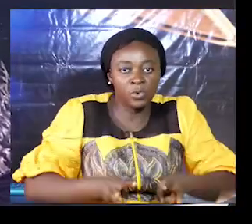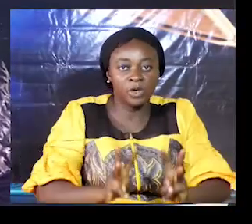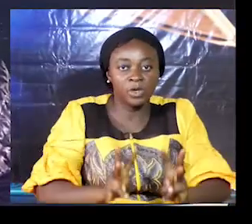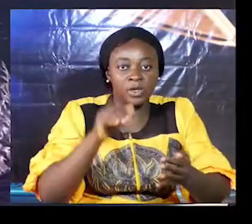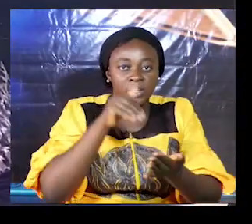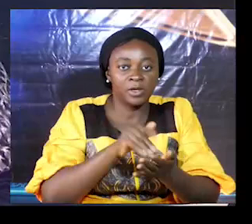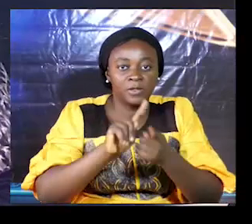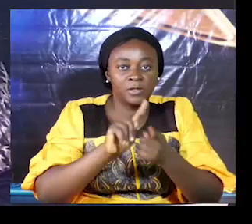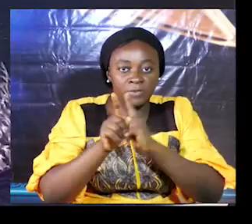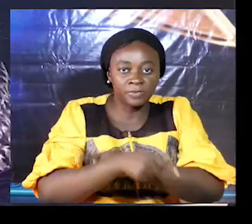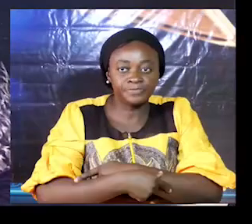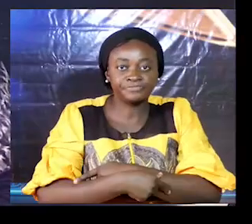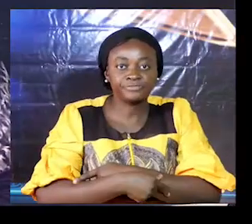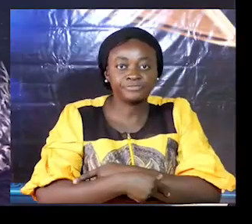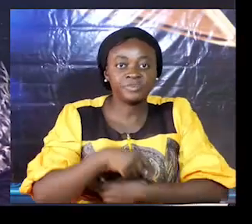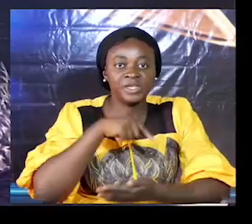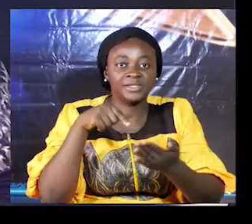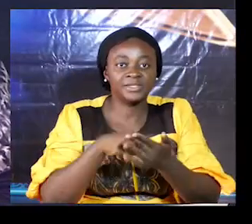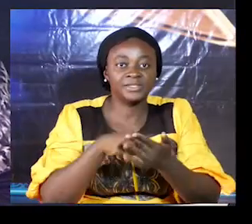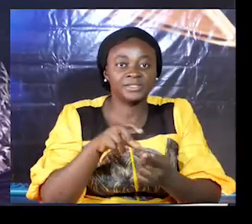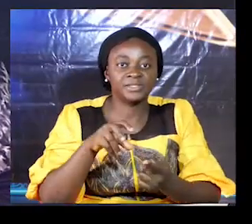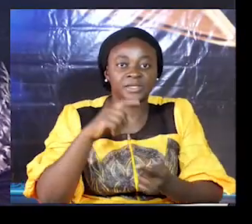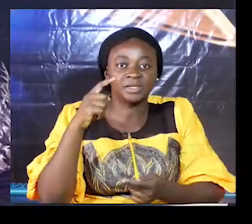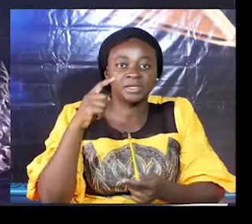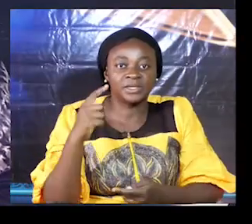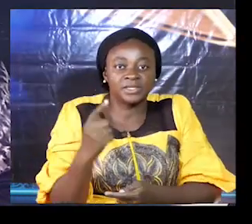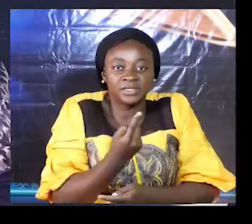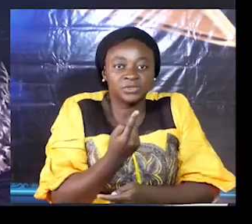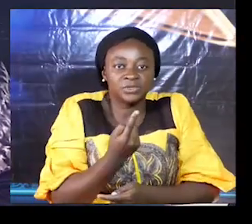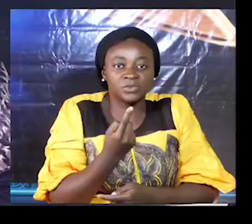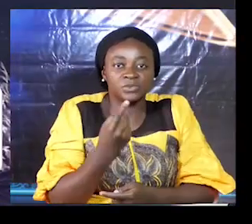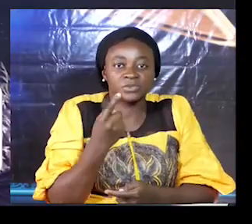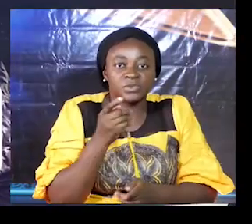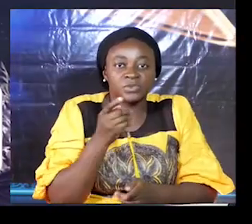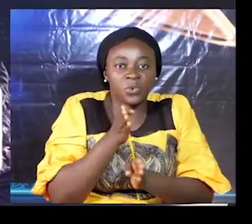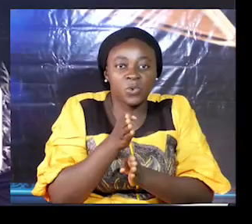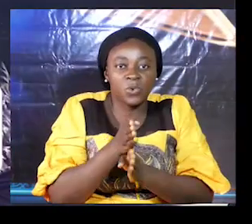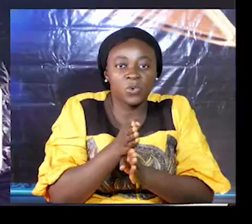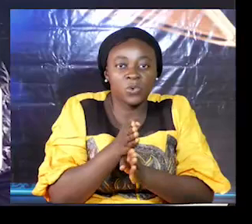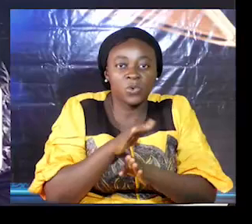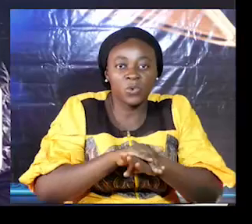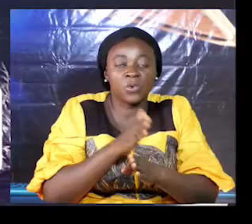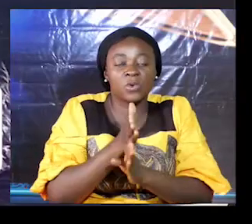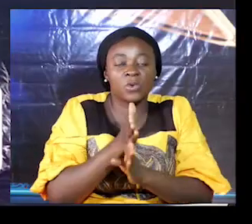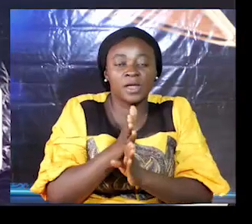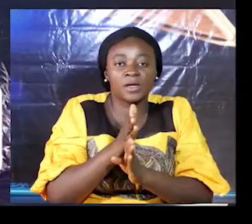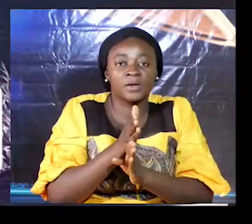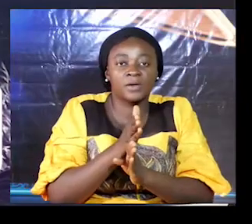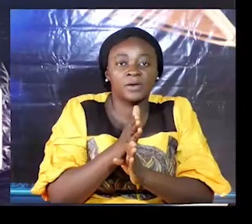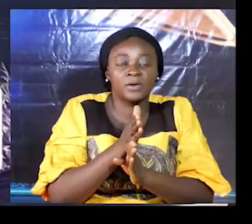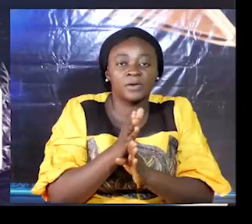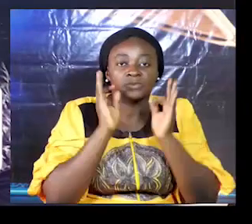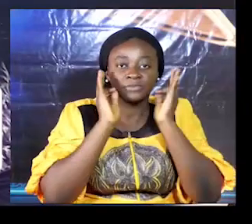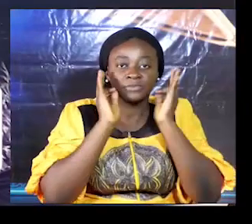platforms, this is Singles Online Outreach, bringing you the Word of God. Our focus is to look